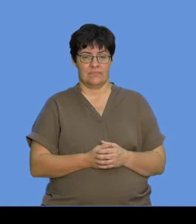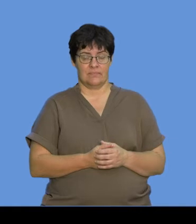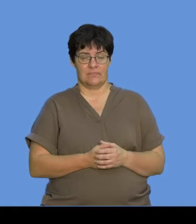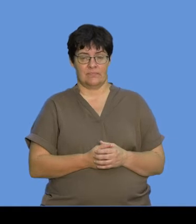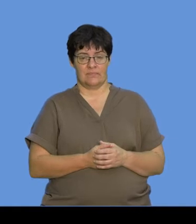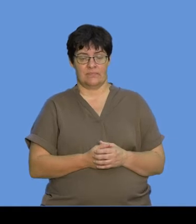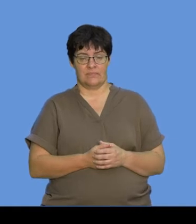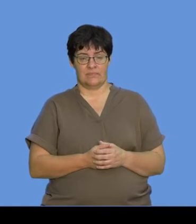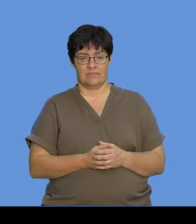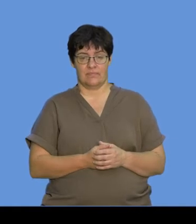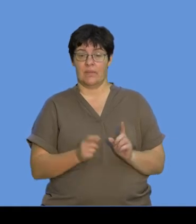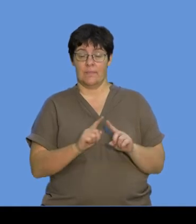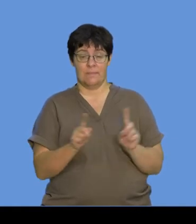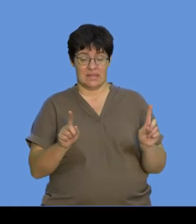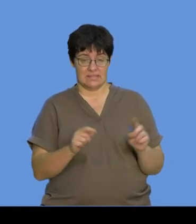Same atomic number,